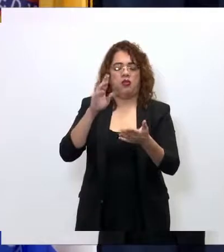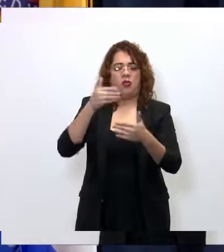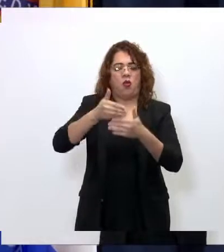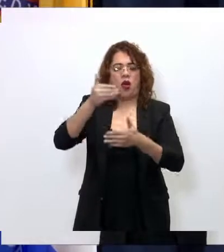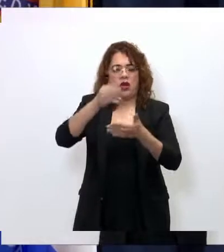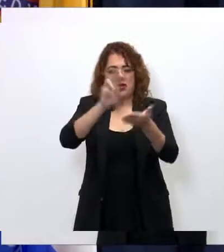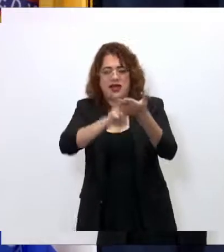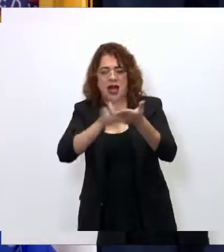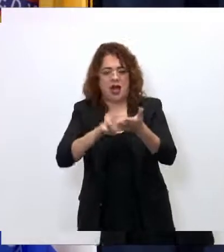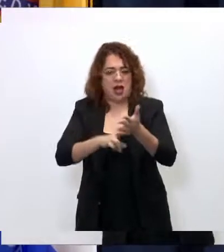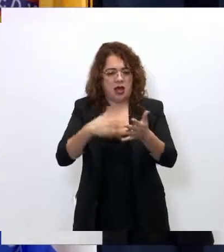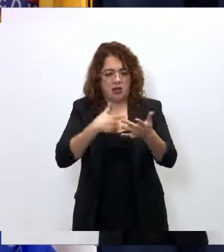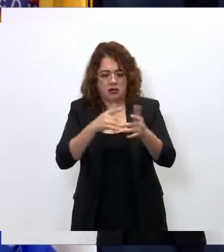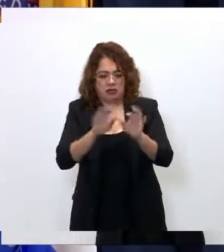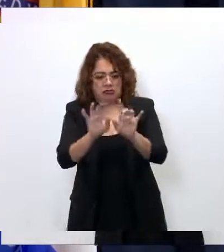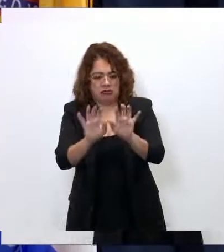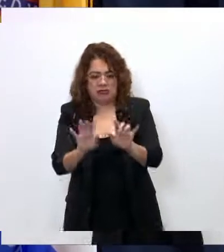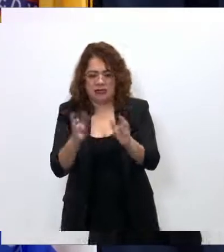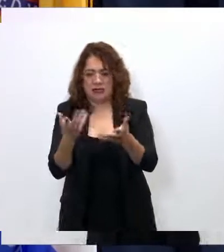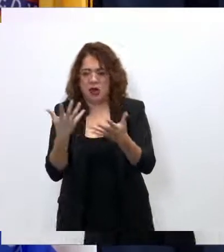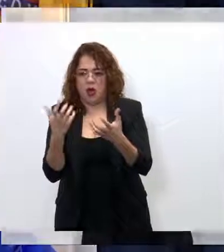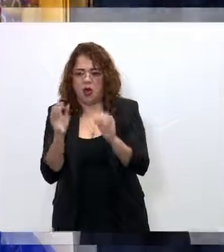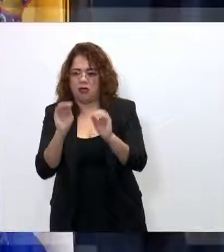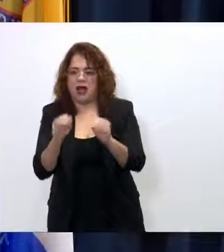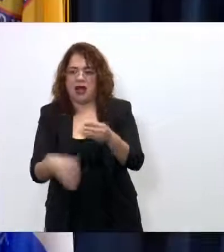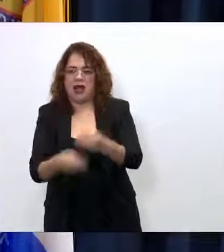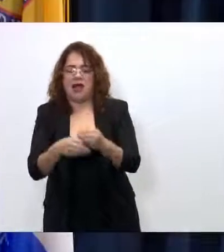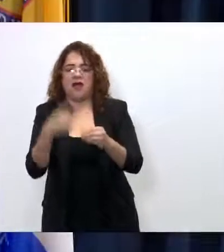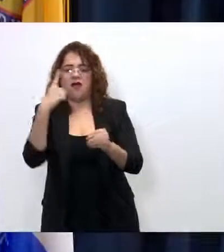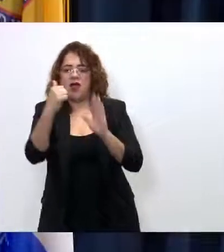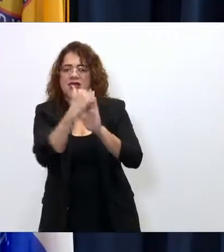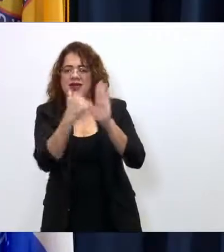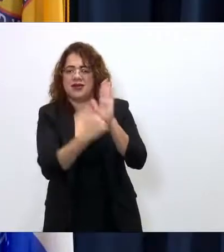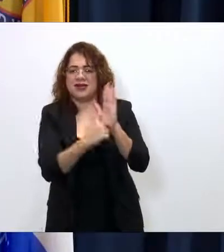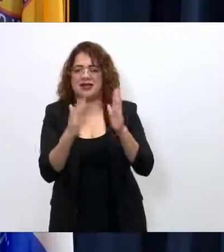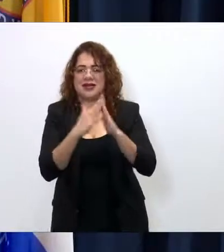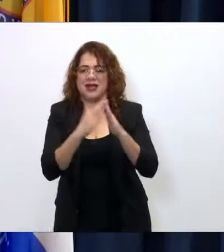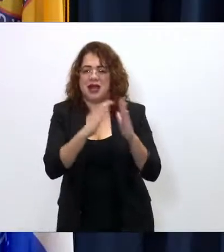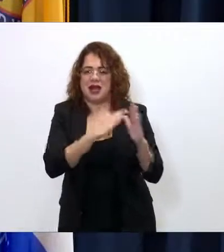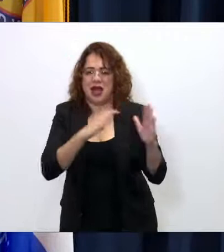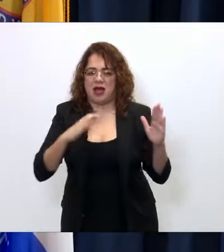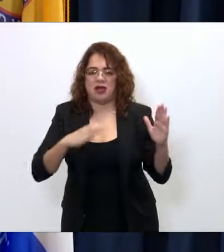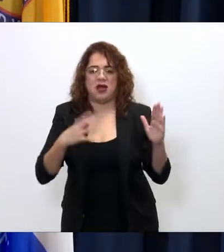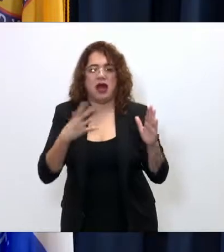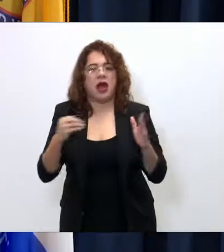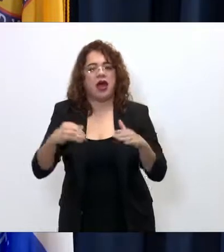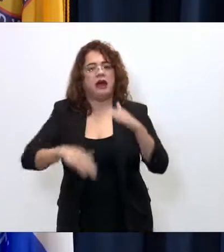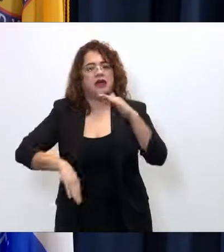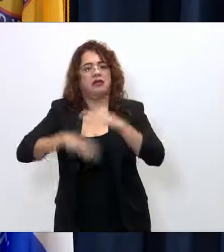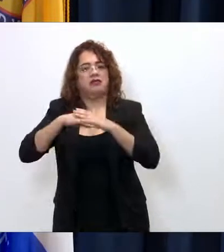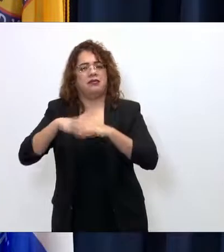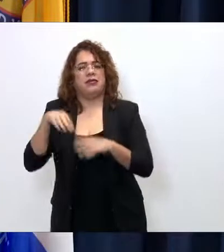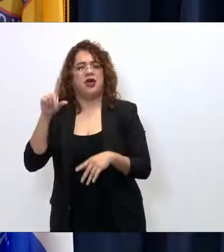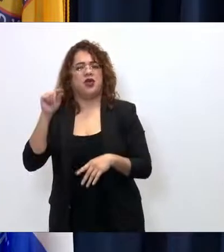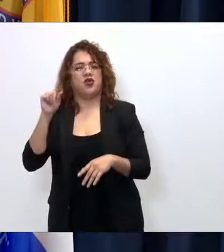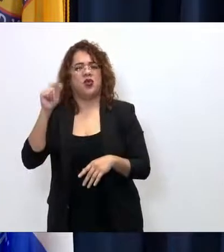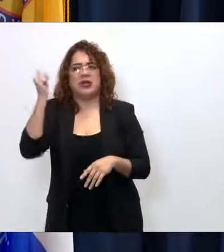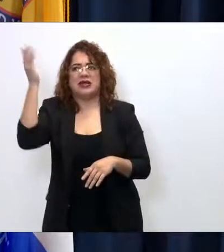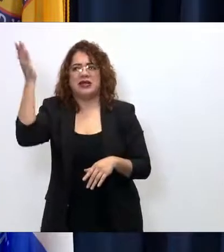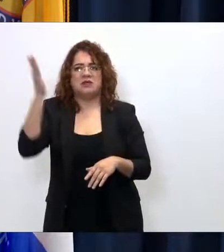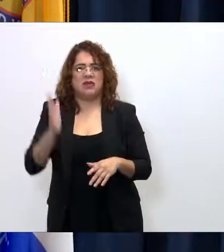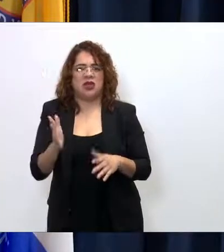to comment on this item publicly on the city council agenda, combined with the fact that there's a cap of only 20 speakers